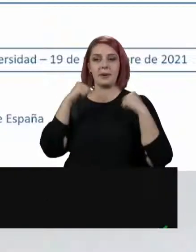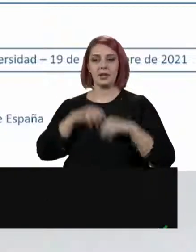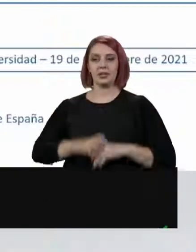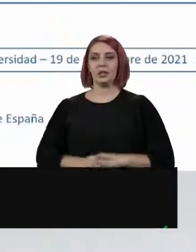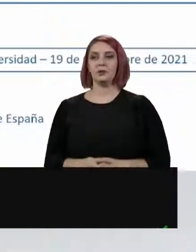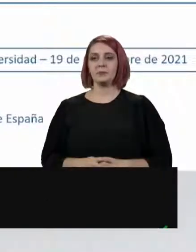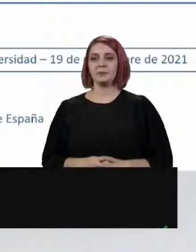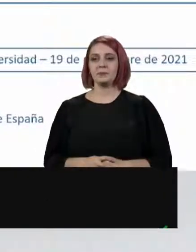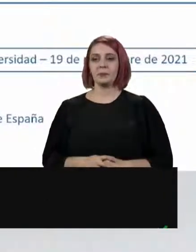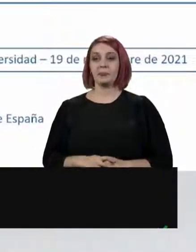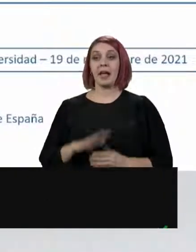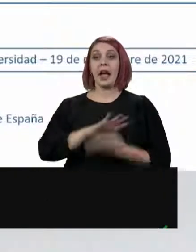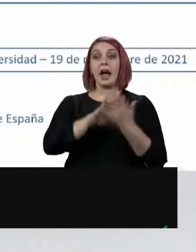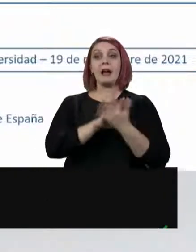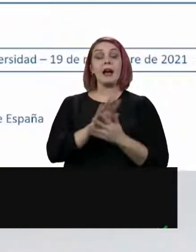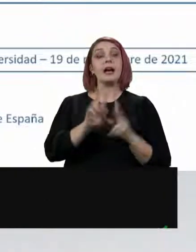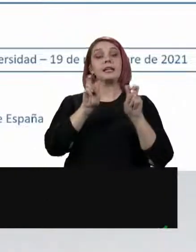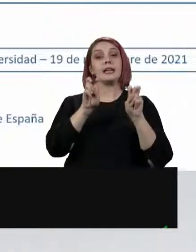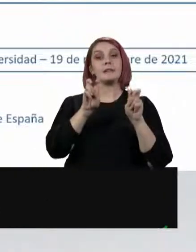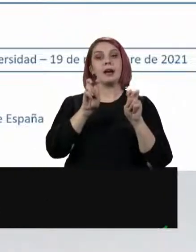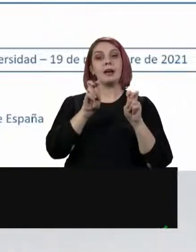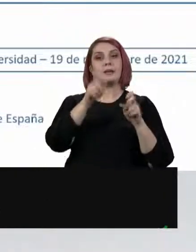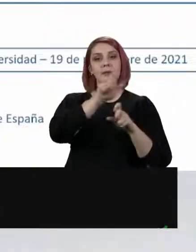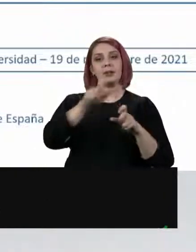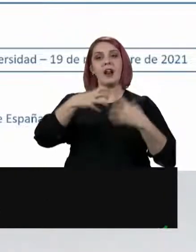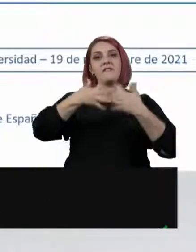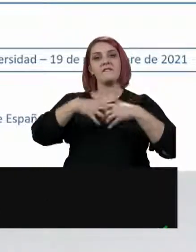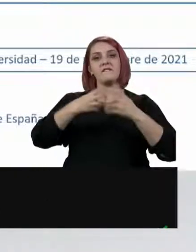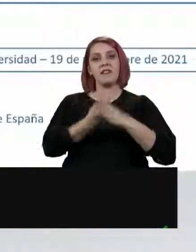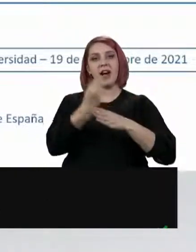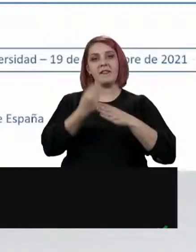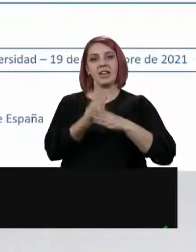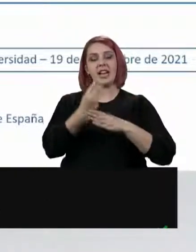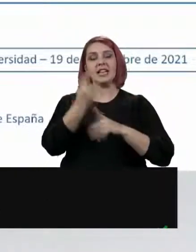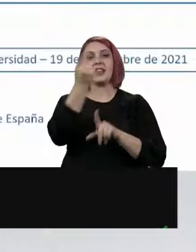more practical issues